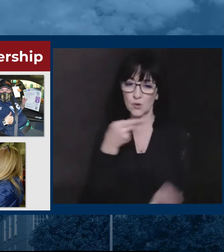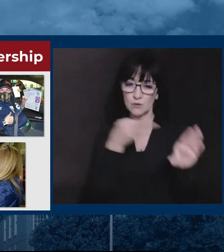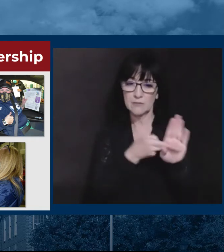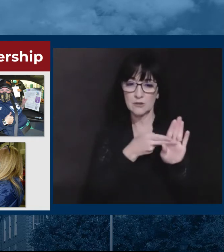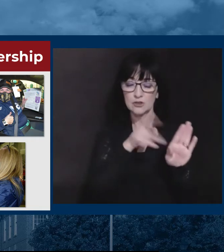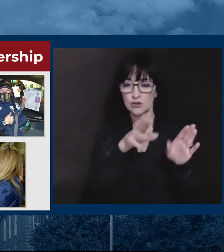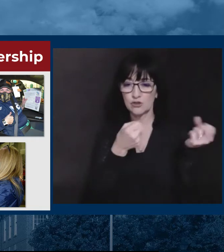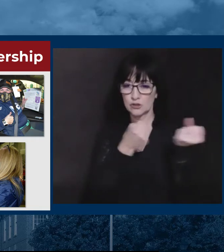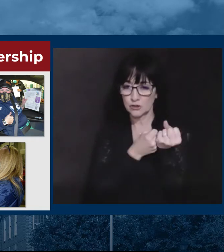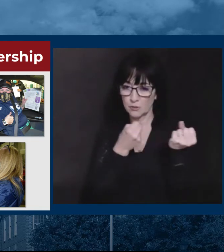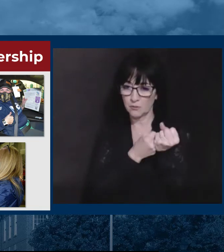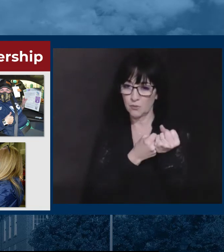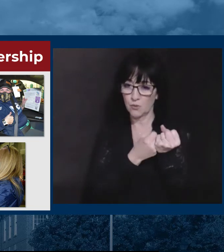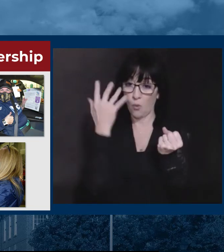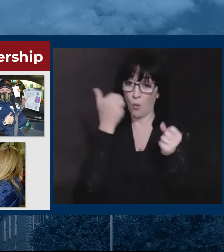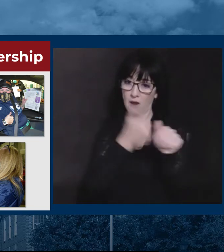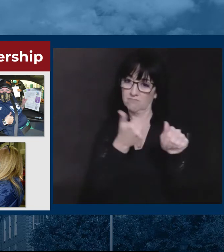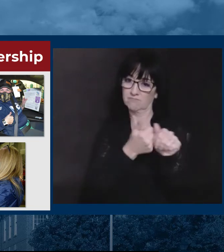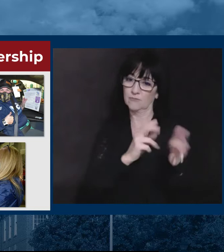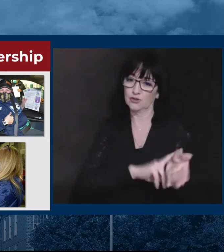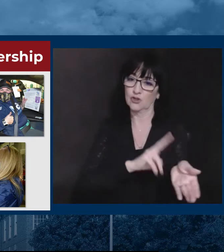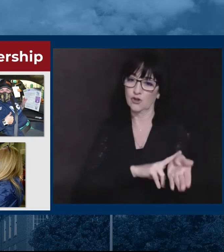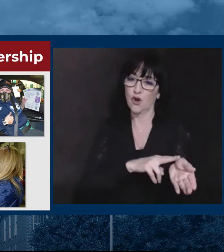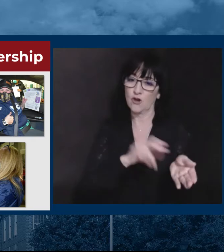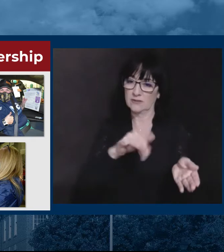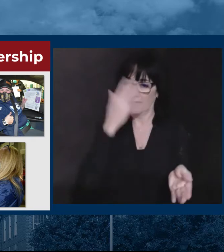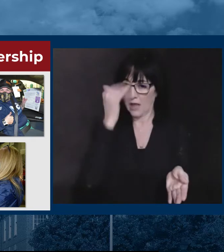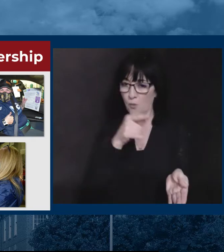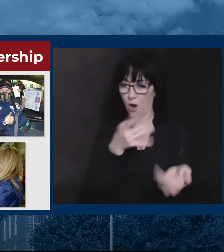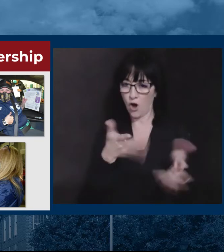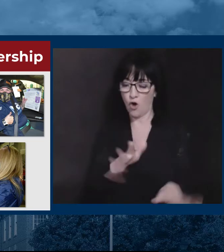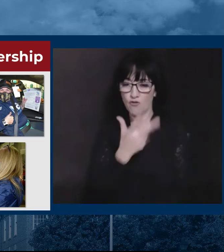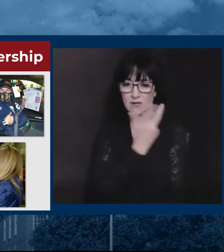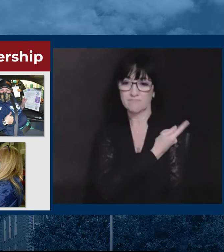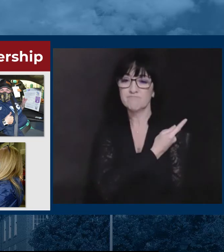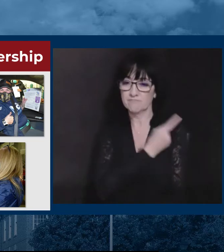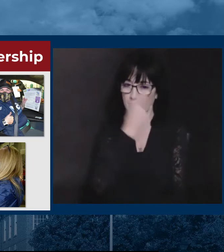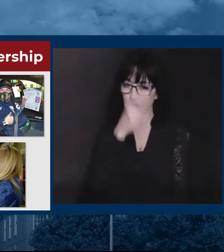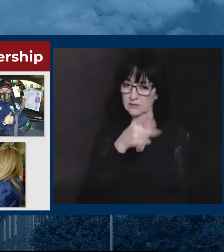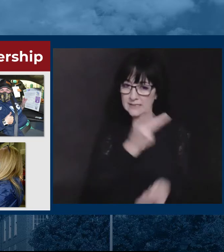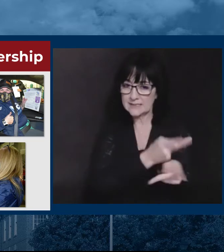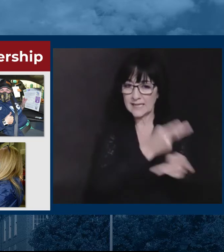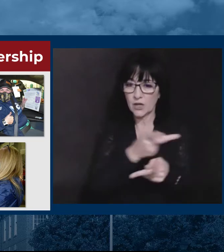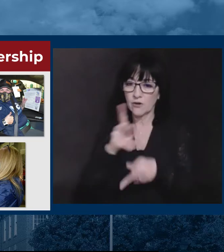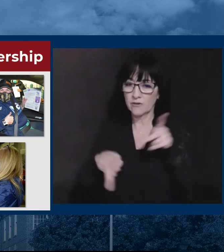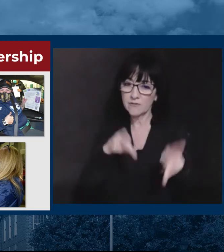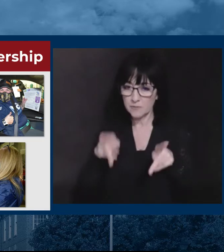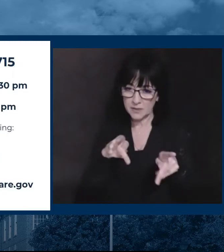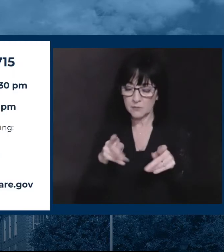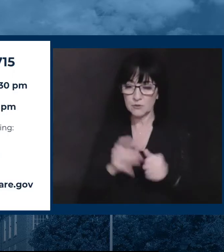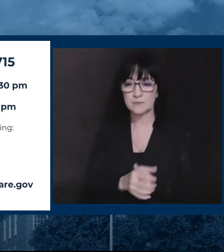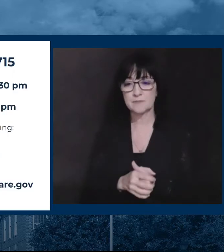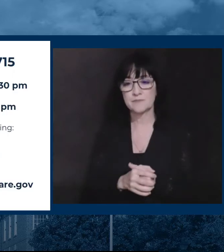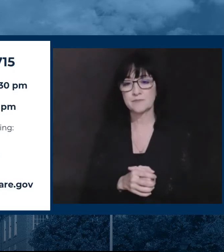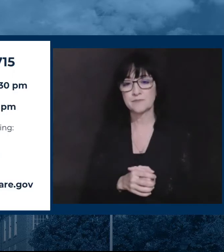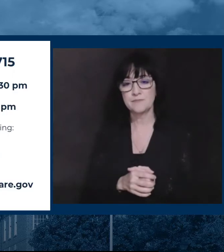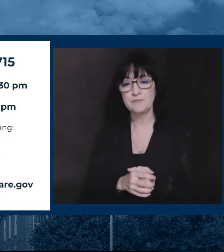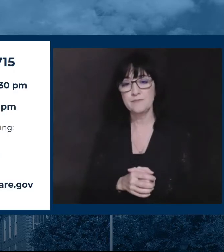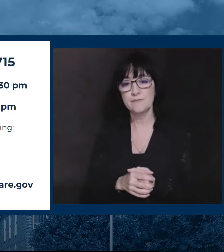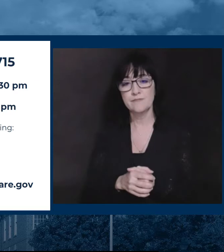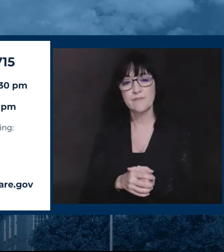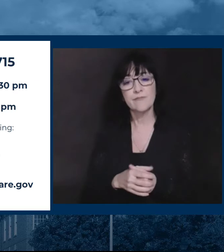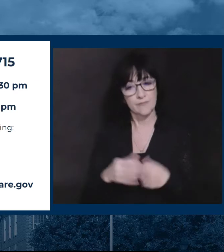support of these efforts. And so in closing, I just, again, want to